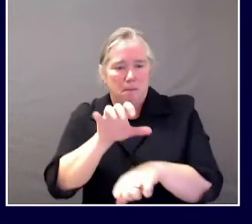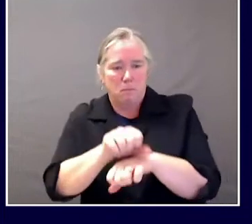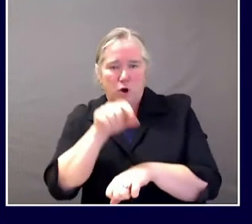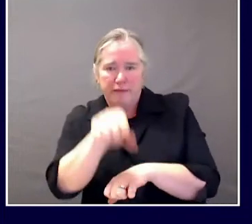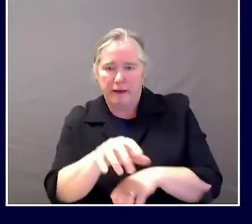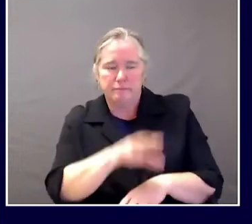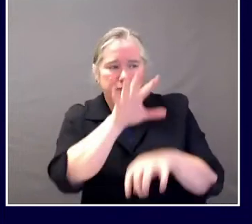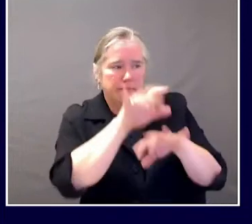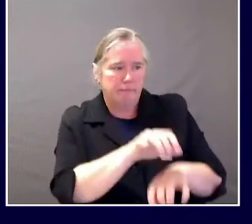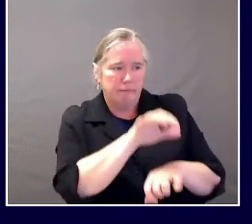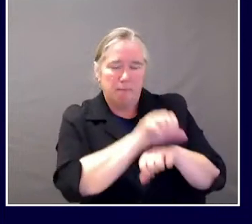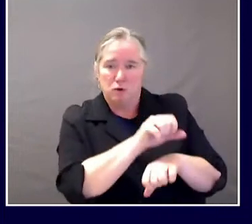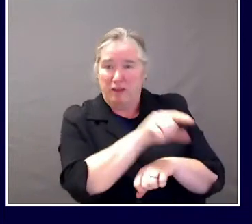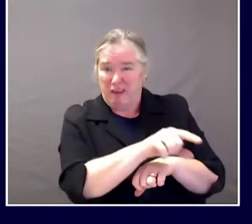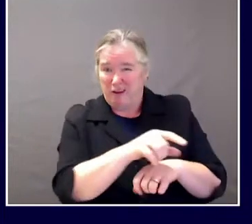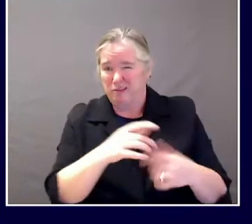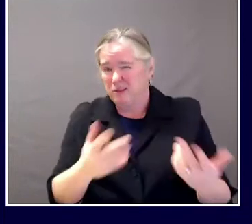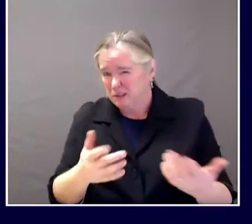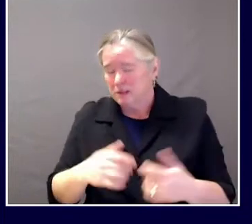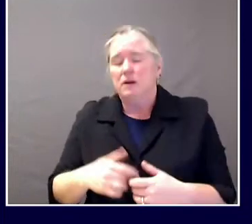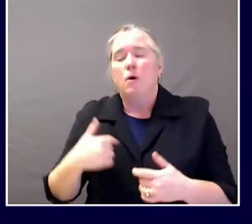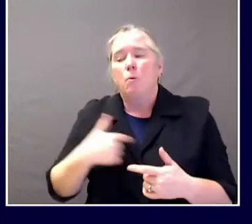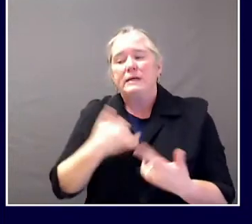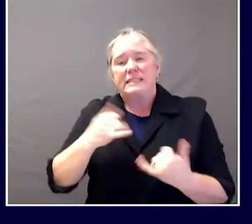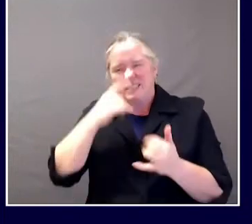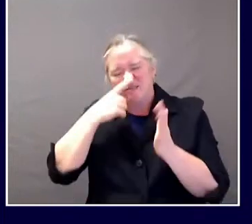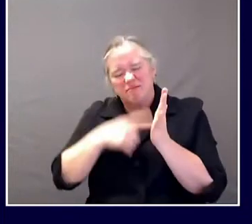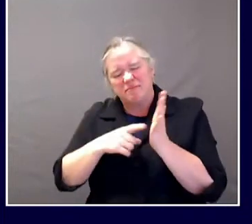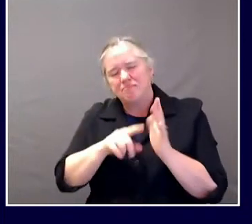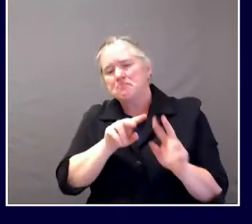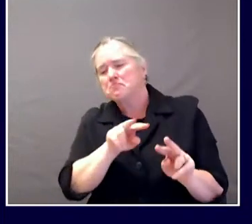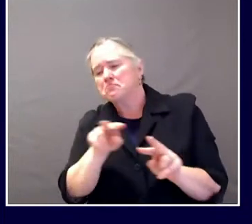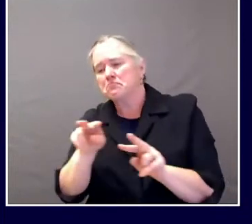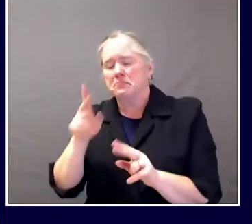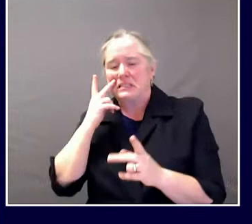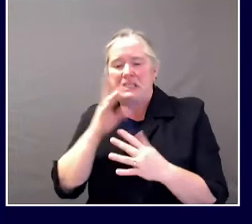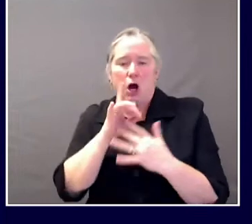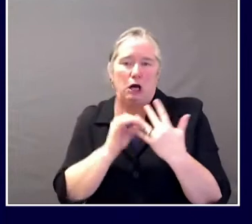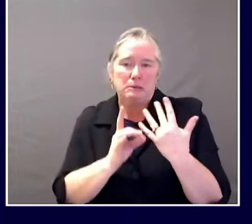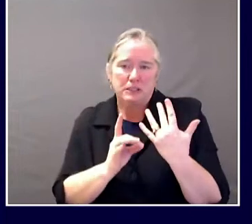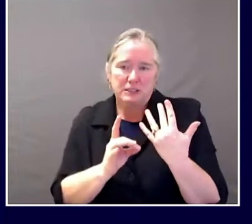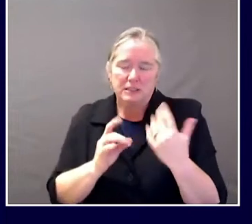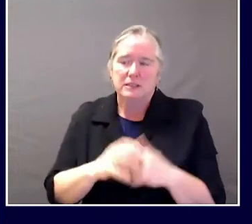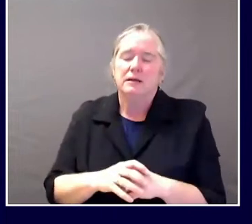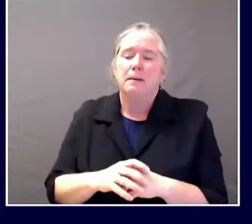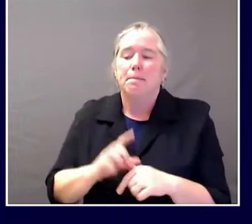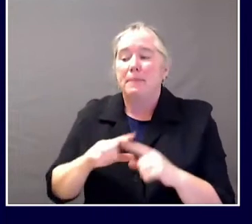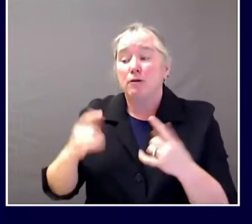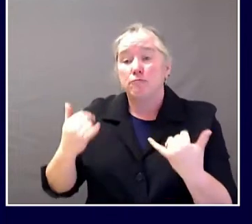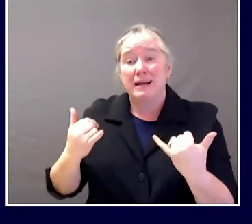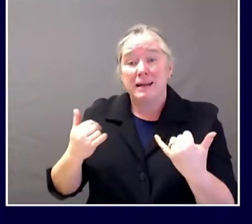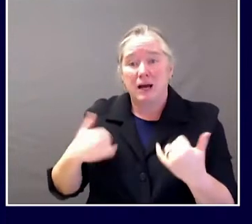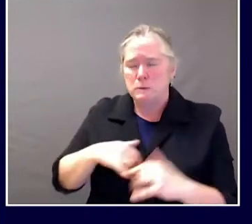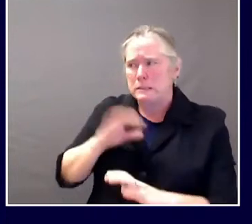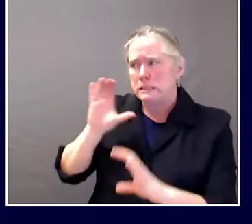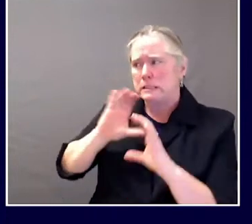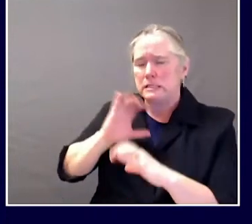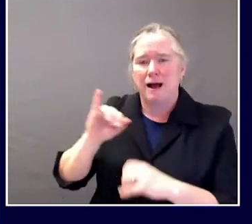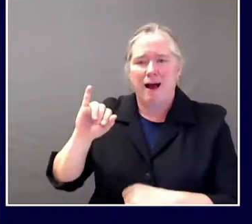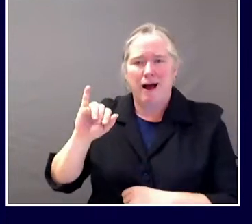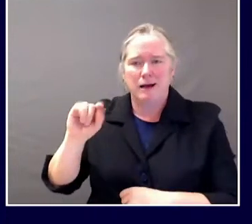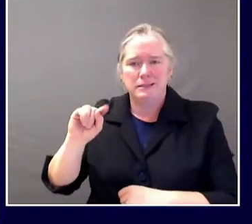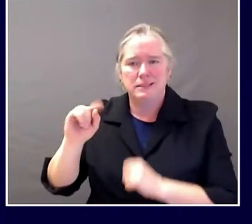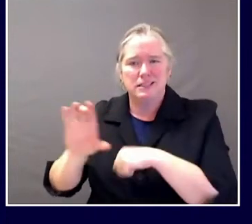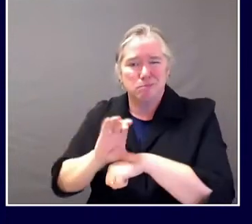right now. We haven't made any final decisions, partly because we haven't really found an IT solution that allows us to get at